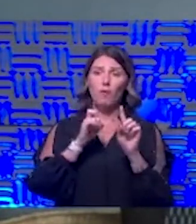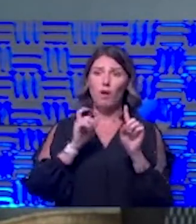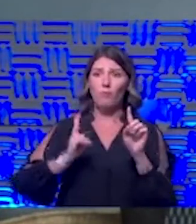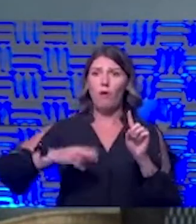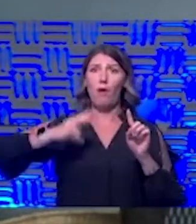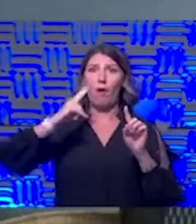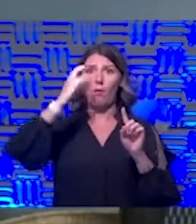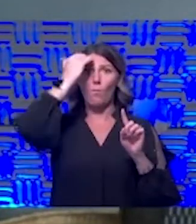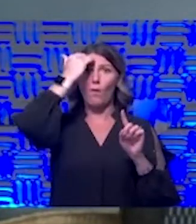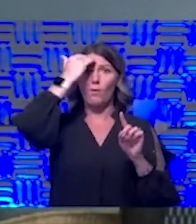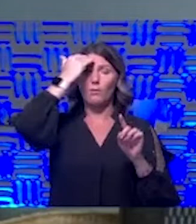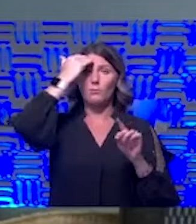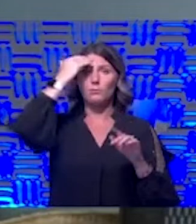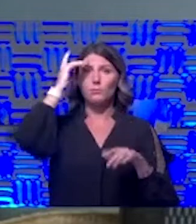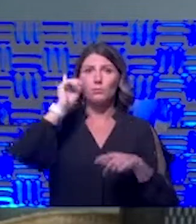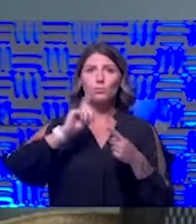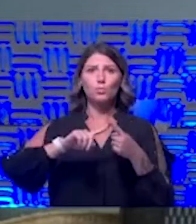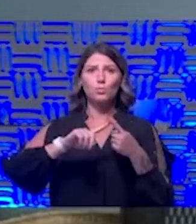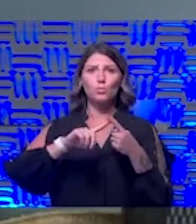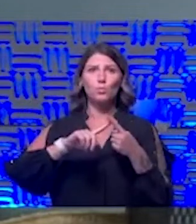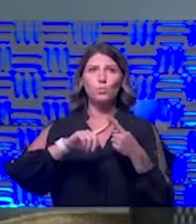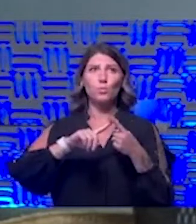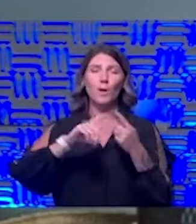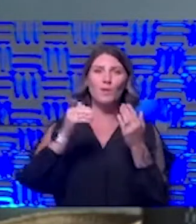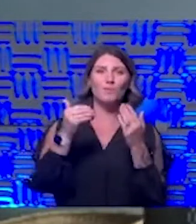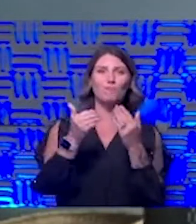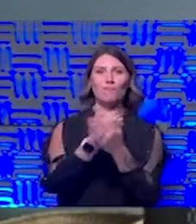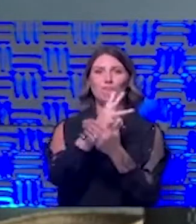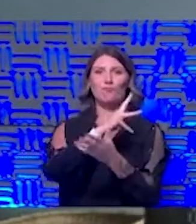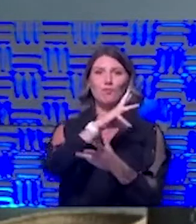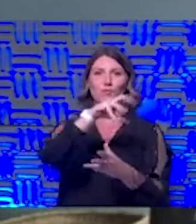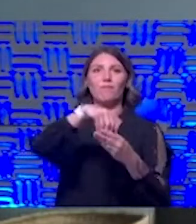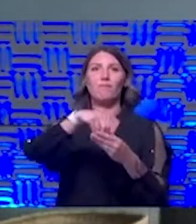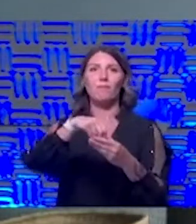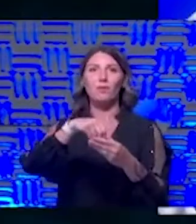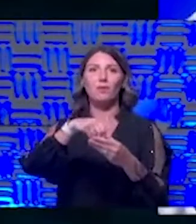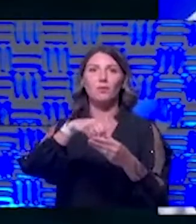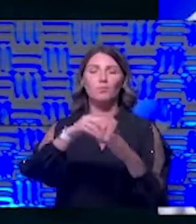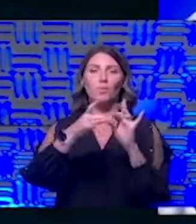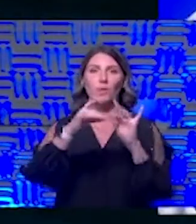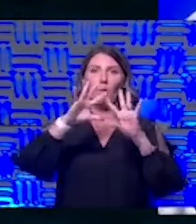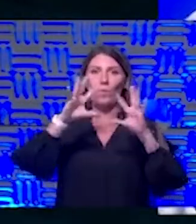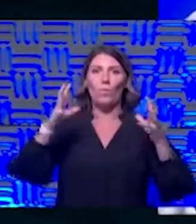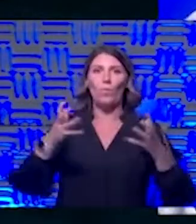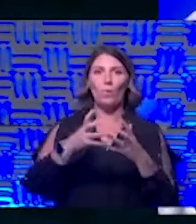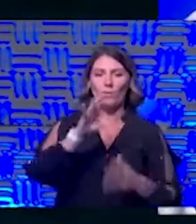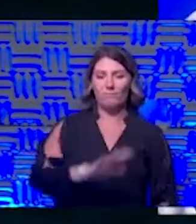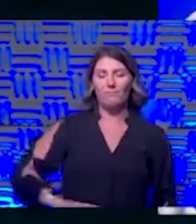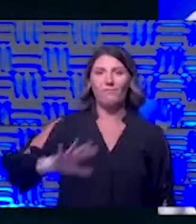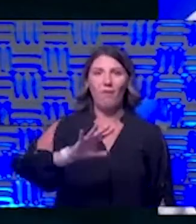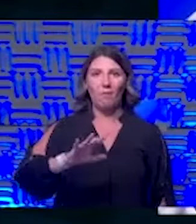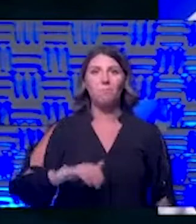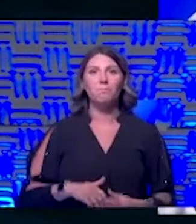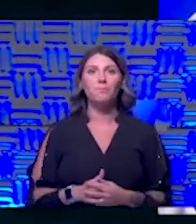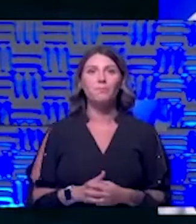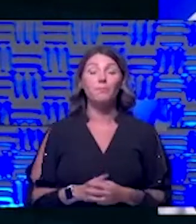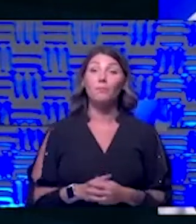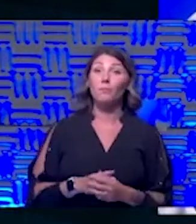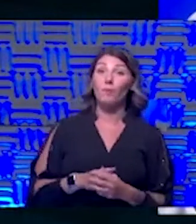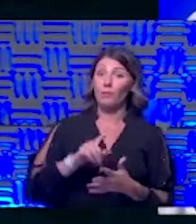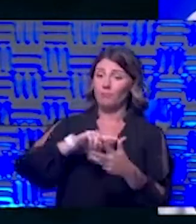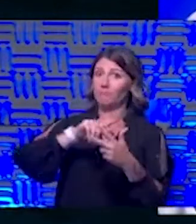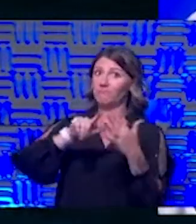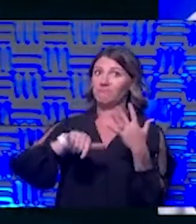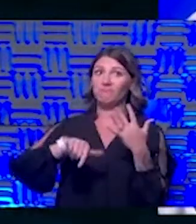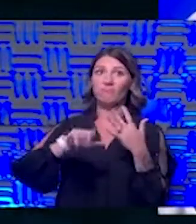of renewed engagement with the world around you. Yeah, those are important